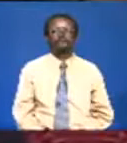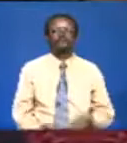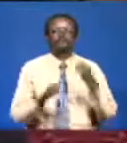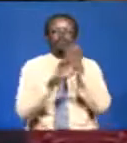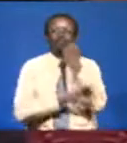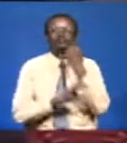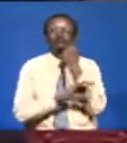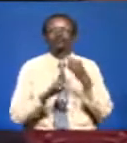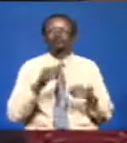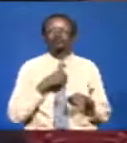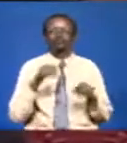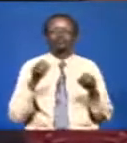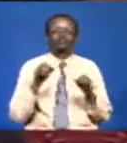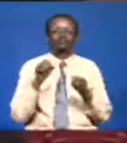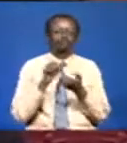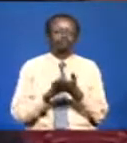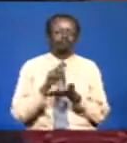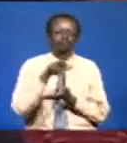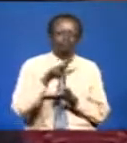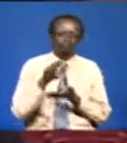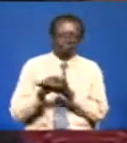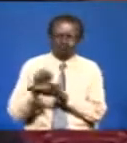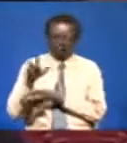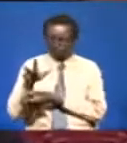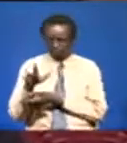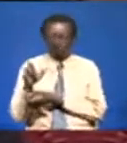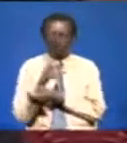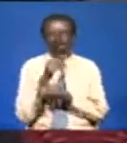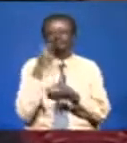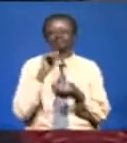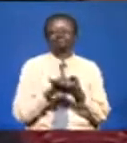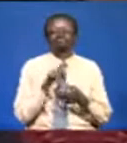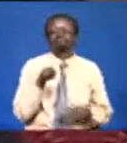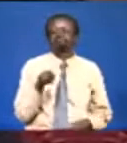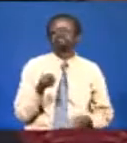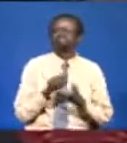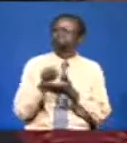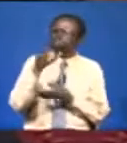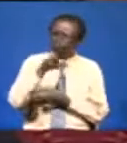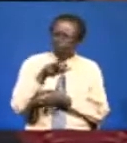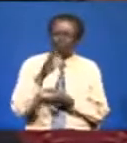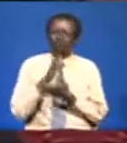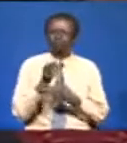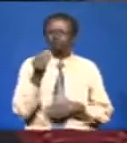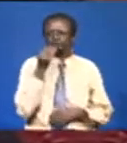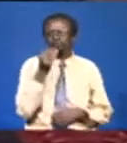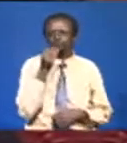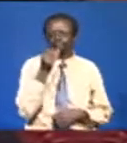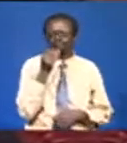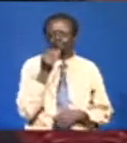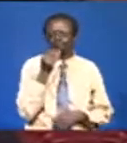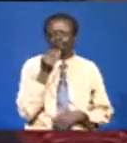locusts. And it is said that those insects consumed food